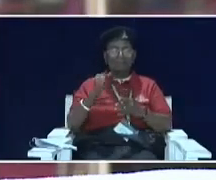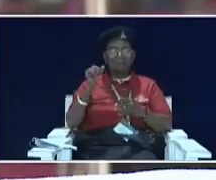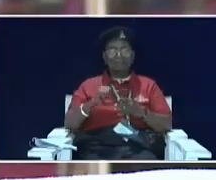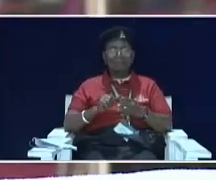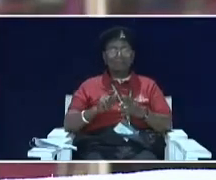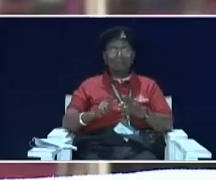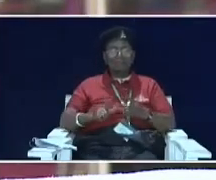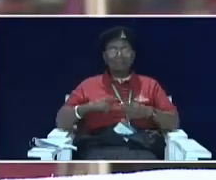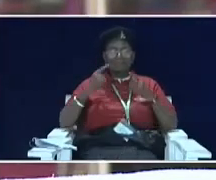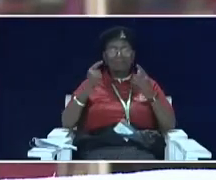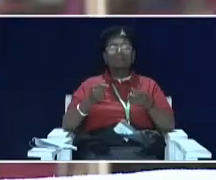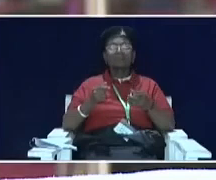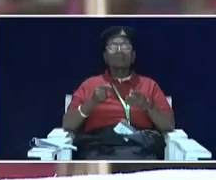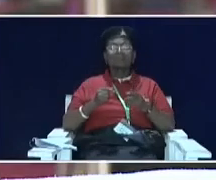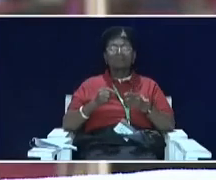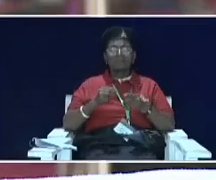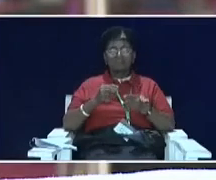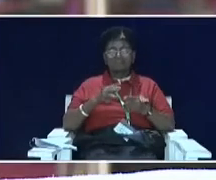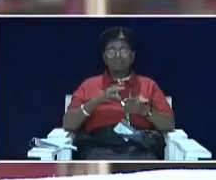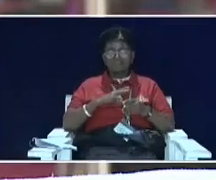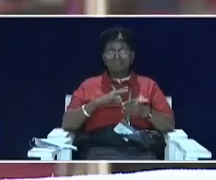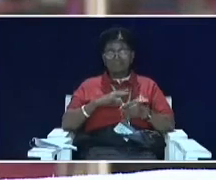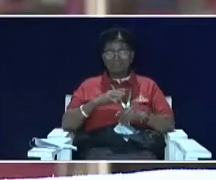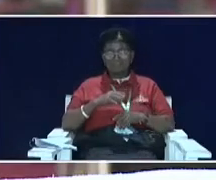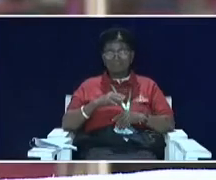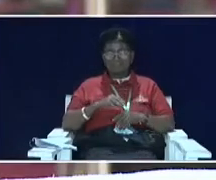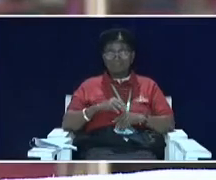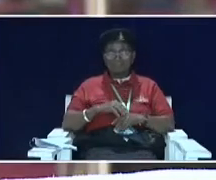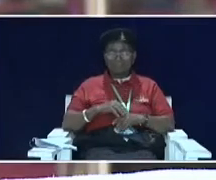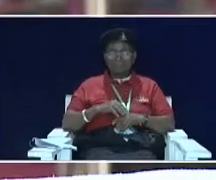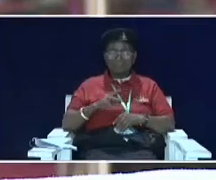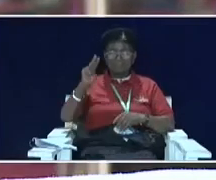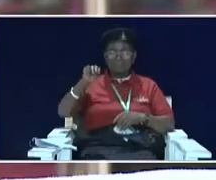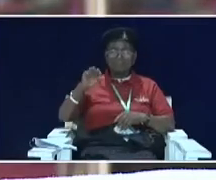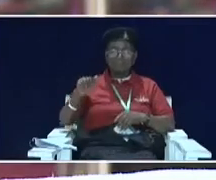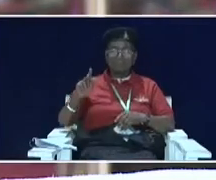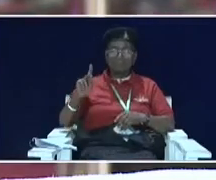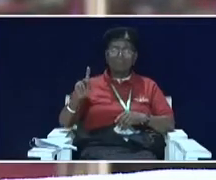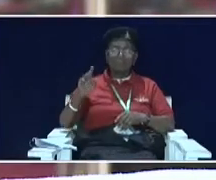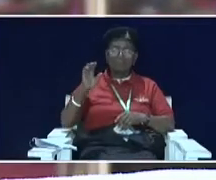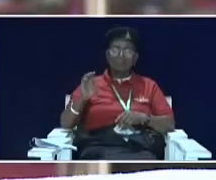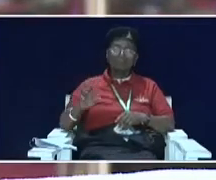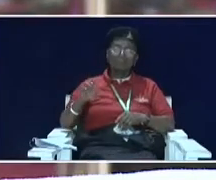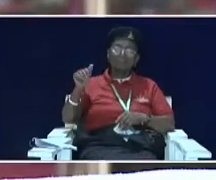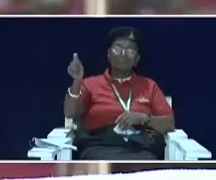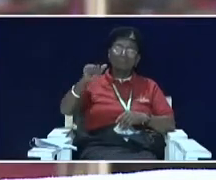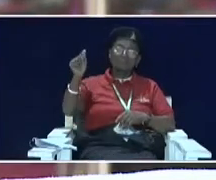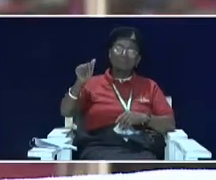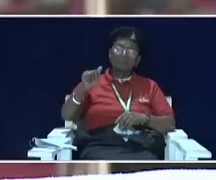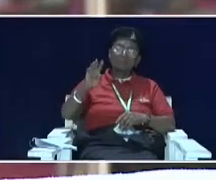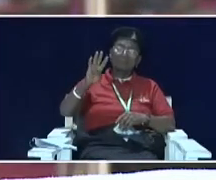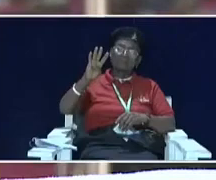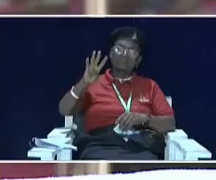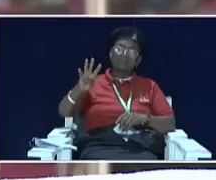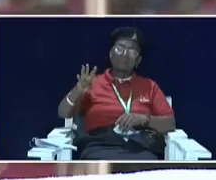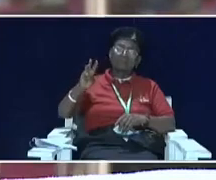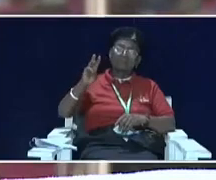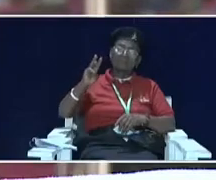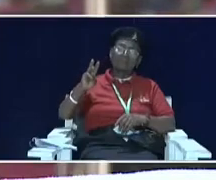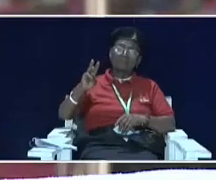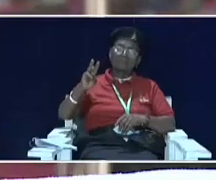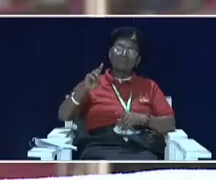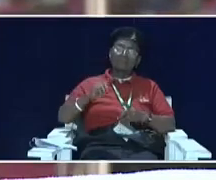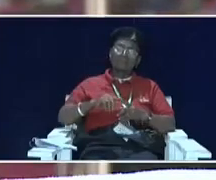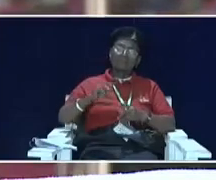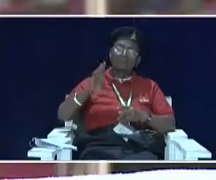In Mark chapter 10, verse 46 to 52, Mark 10, 46 to